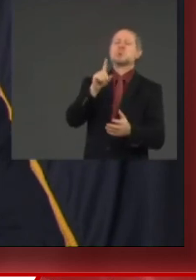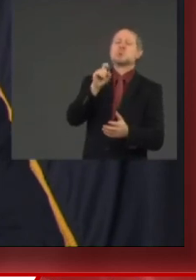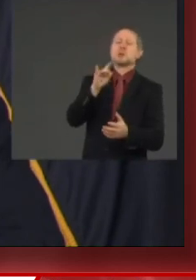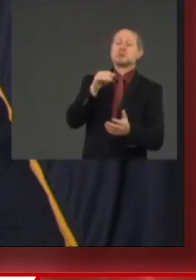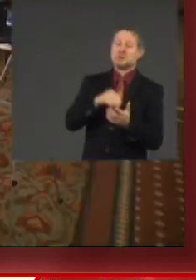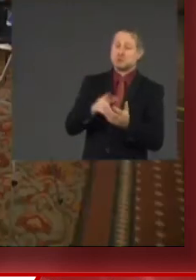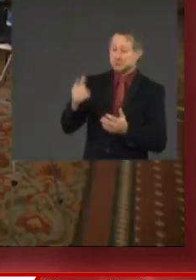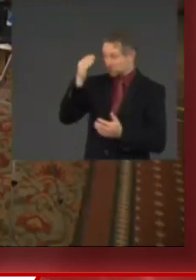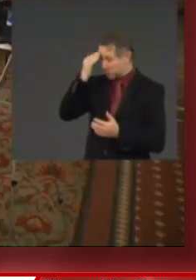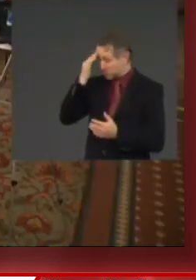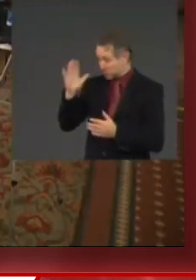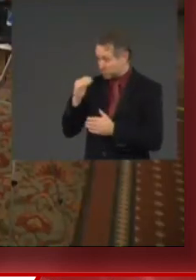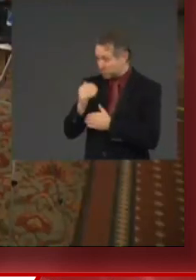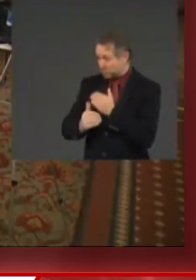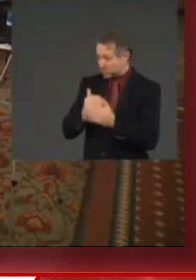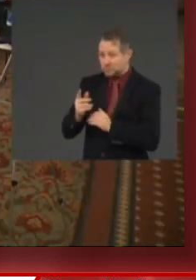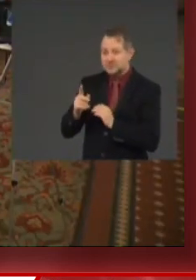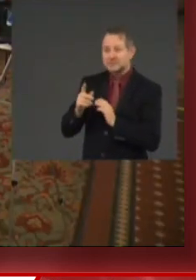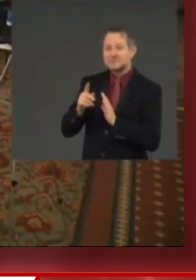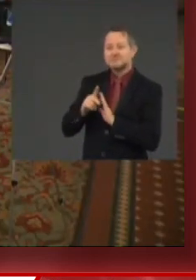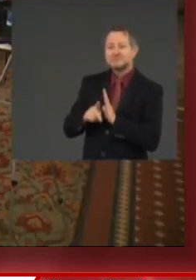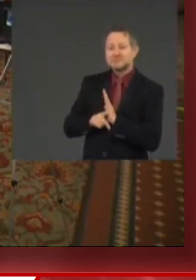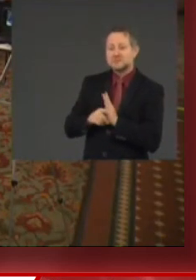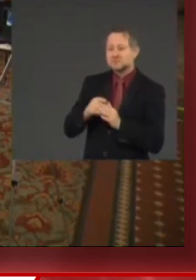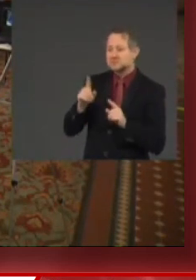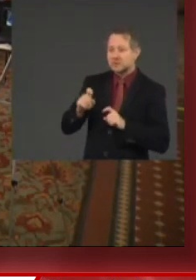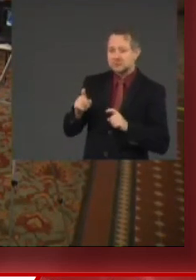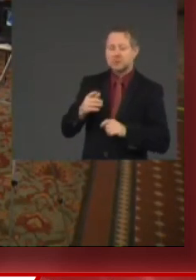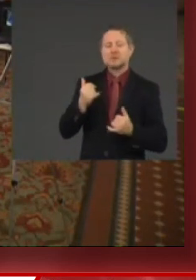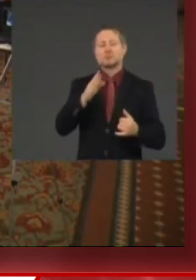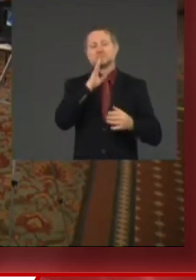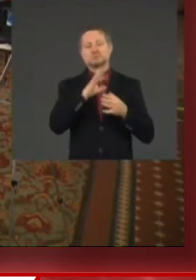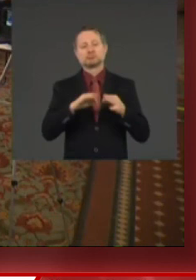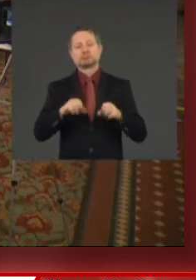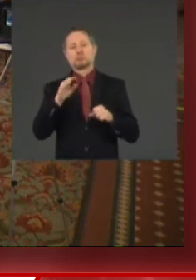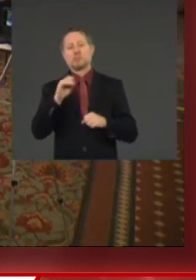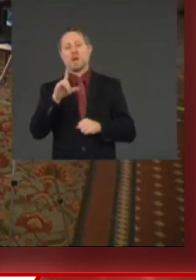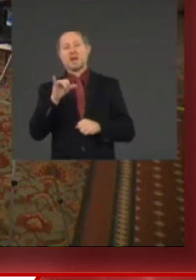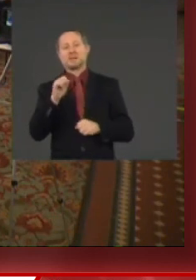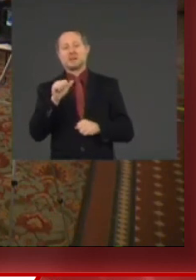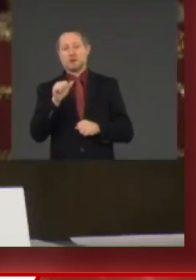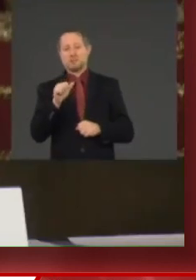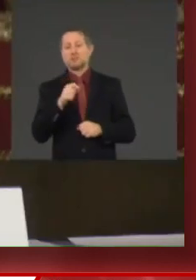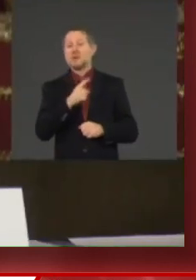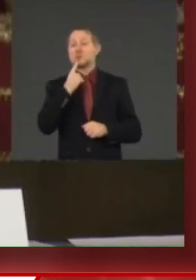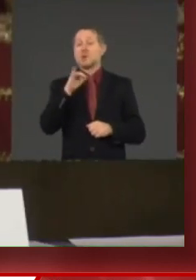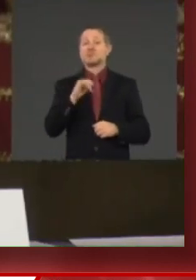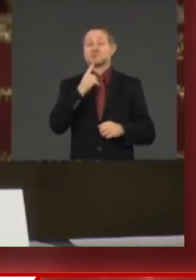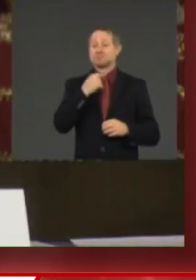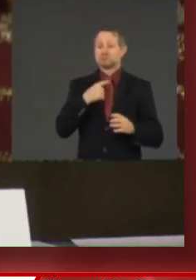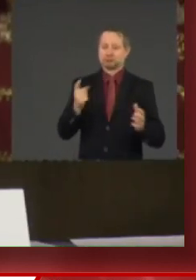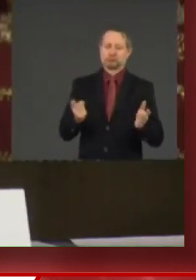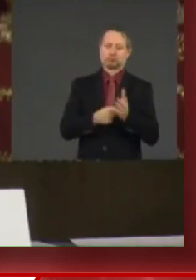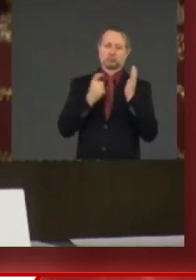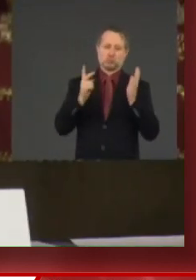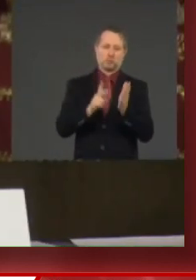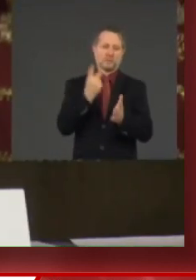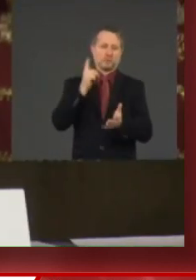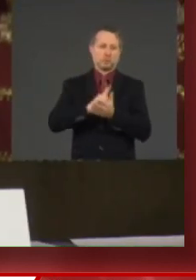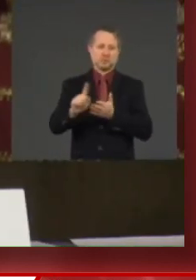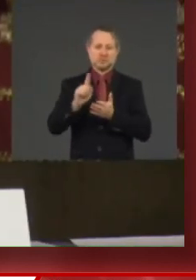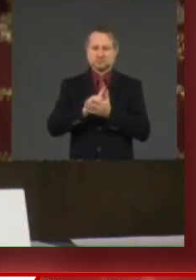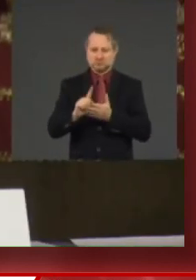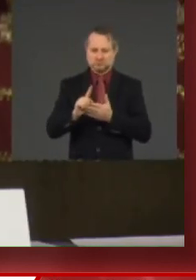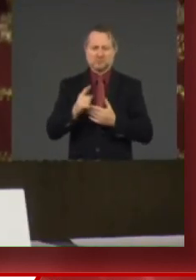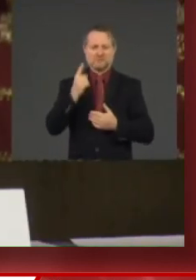State's Unemployment Office and Department of Labor today. More than 2 million people filed for those